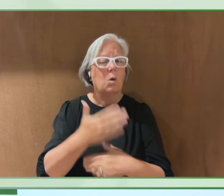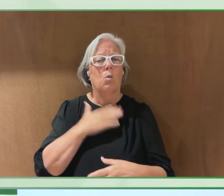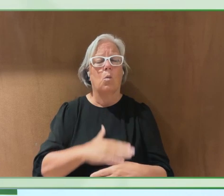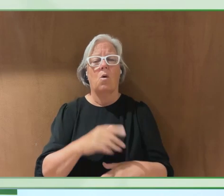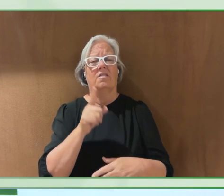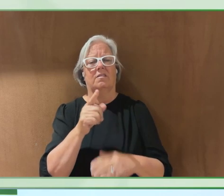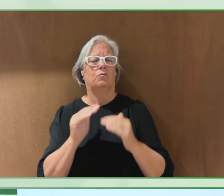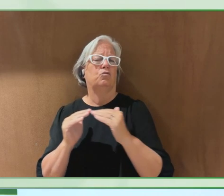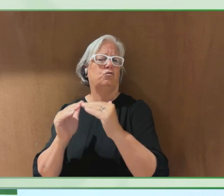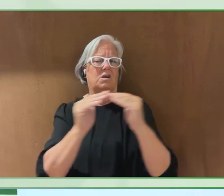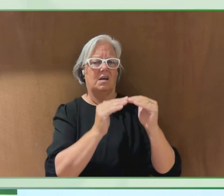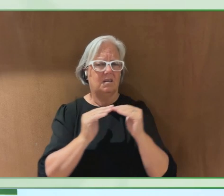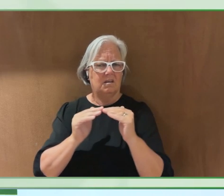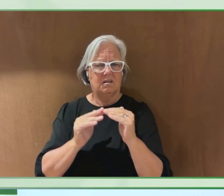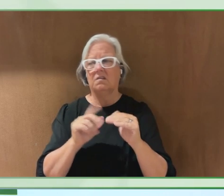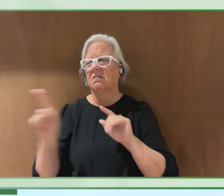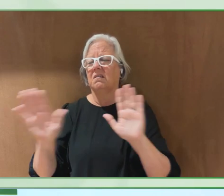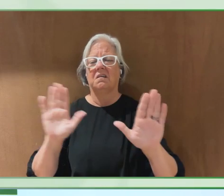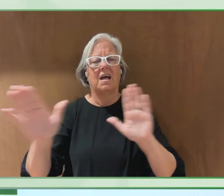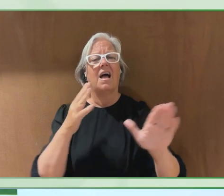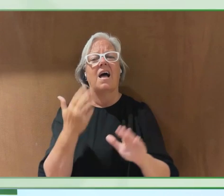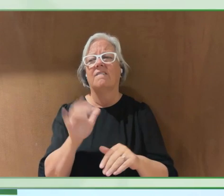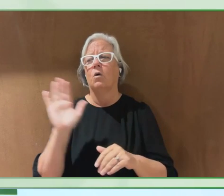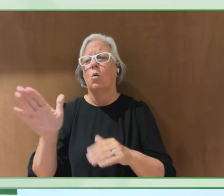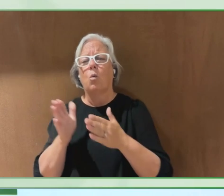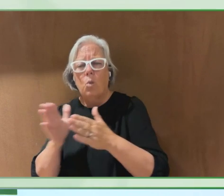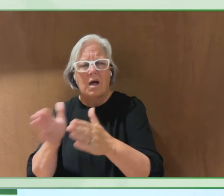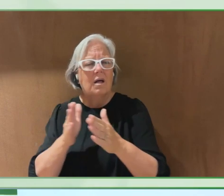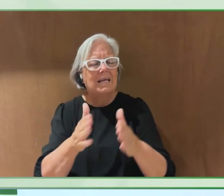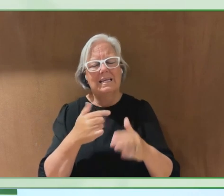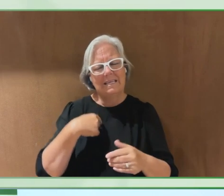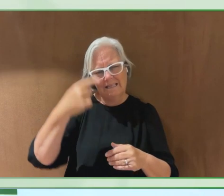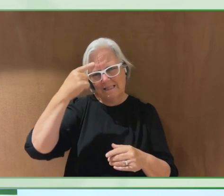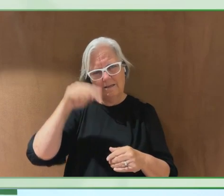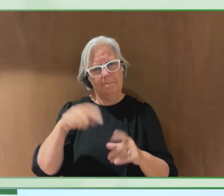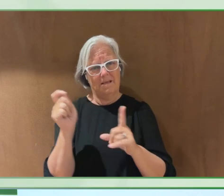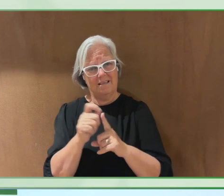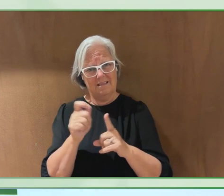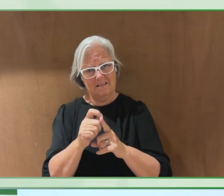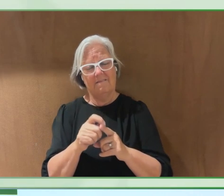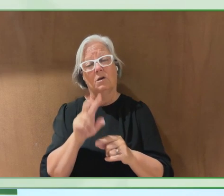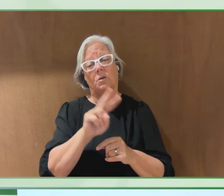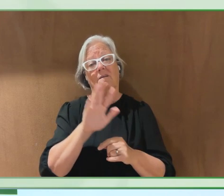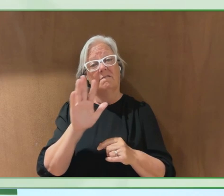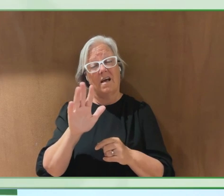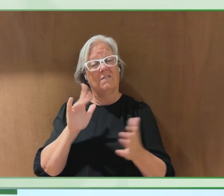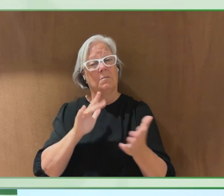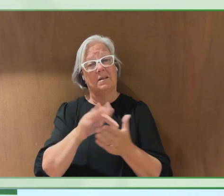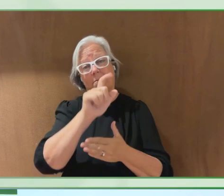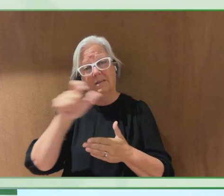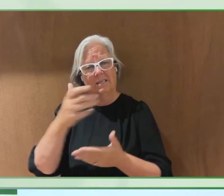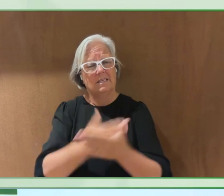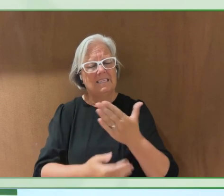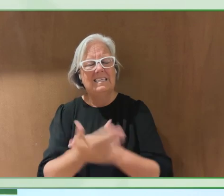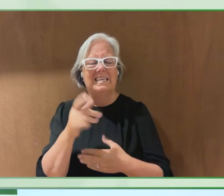their own methodology, their own approach. We feel in Pakistan, for 25 million persons with disabilities, there is a need for